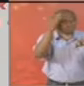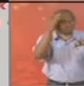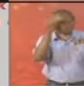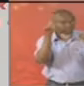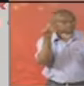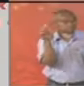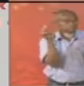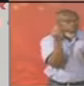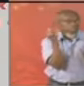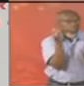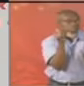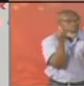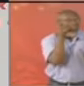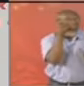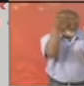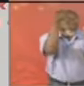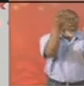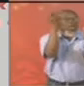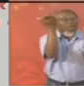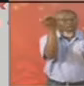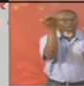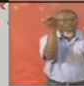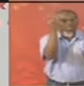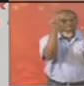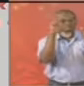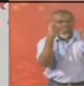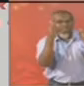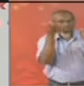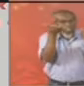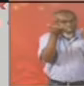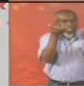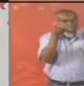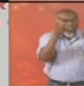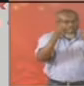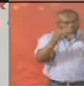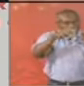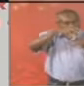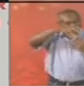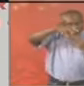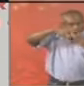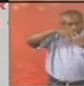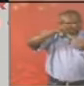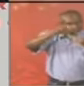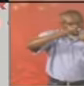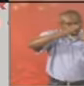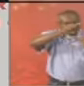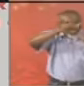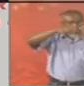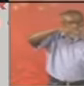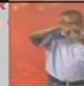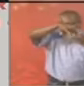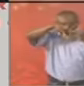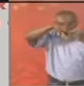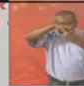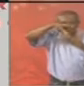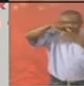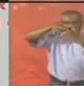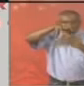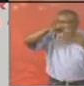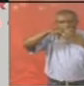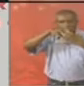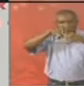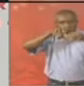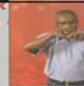closed, no-window space is one of the factors that has been repeatedly noted in the medical journals as an